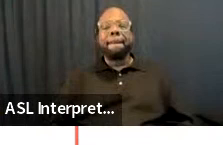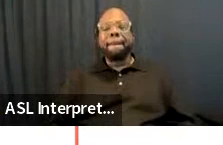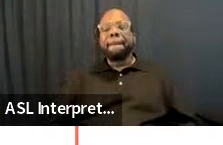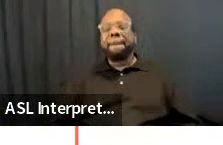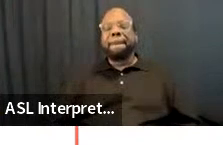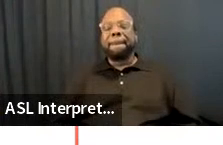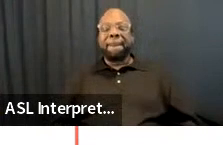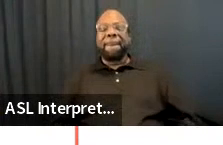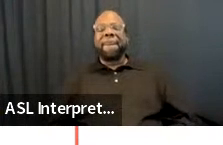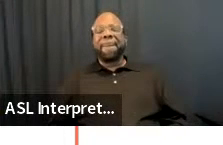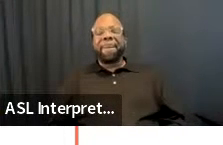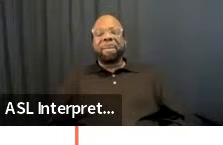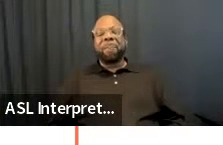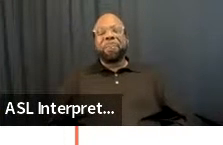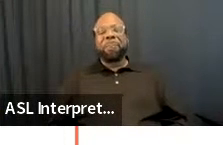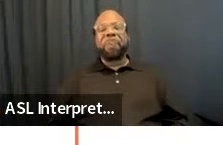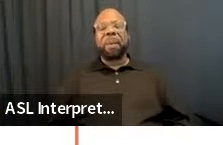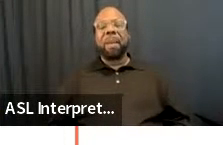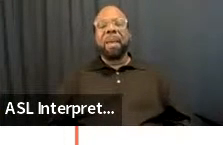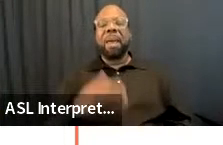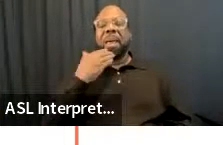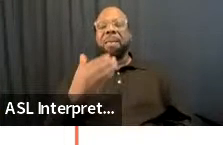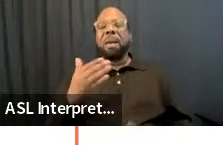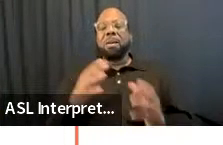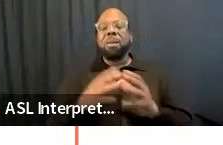So I'm gonna go back. Thank you so much.